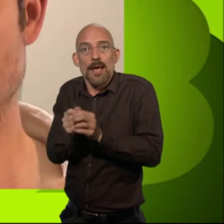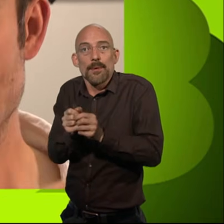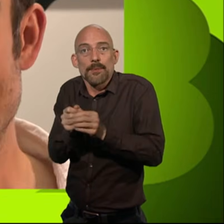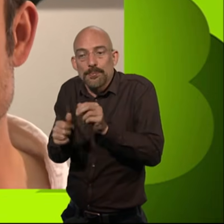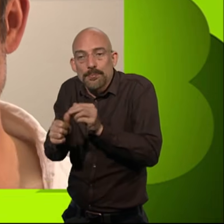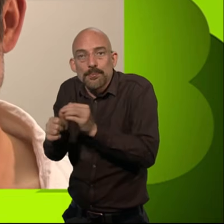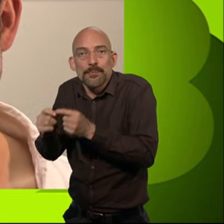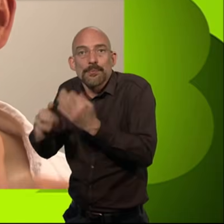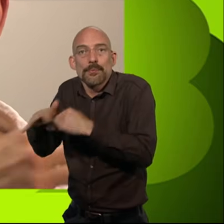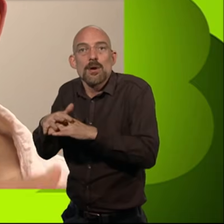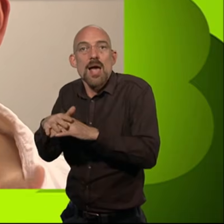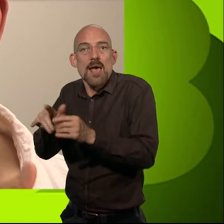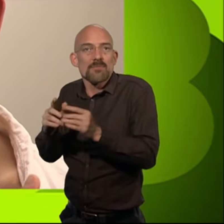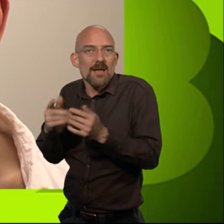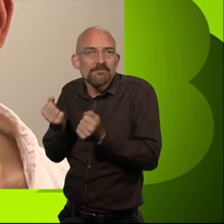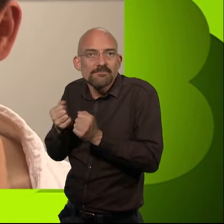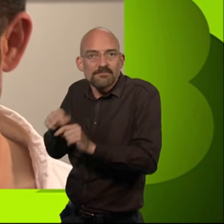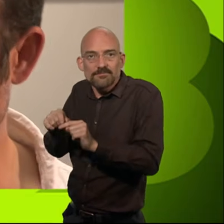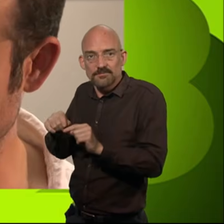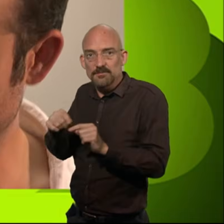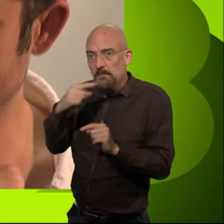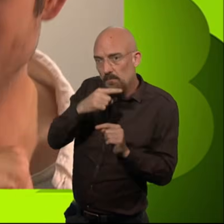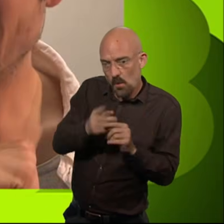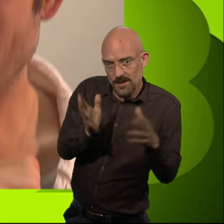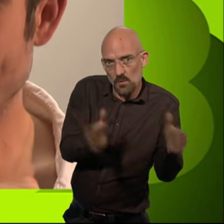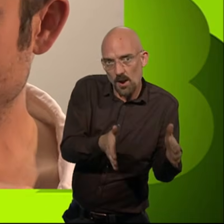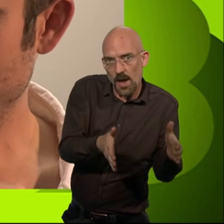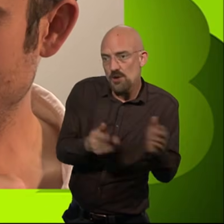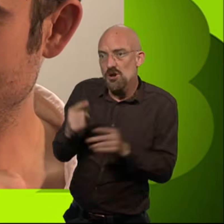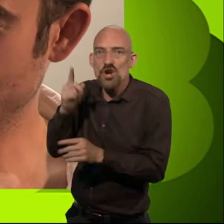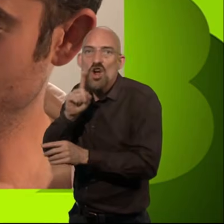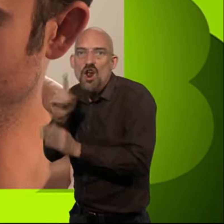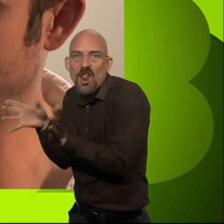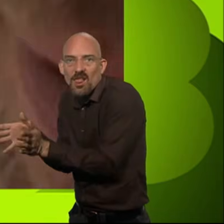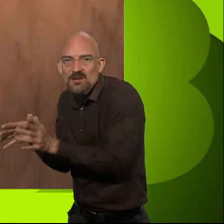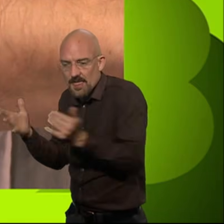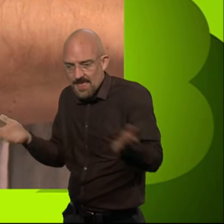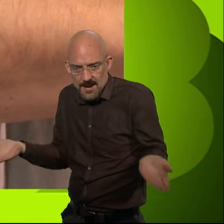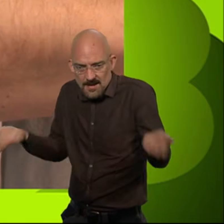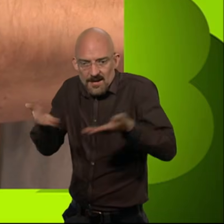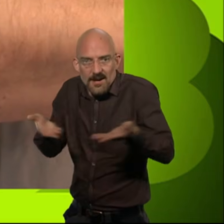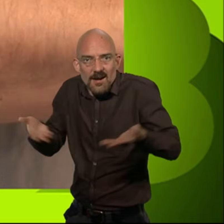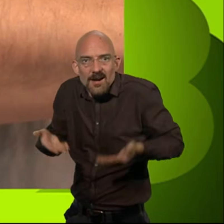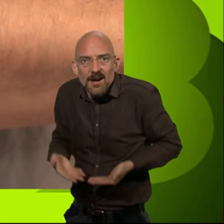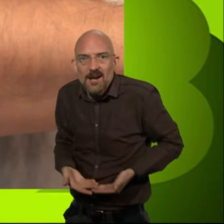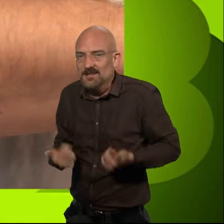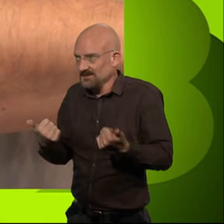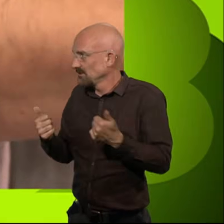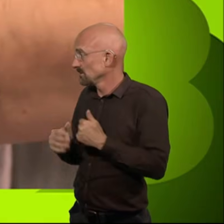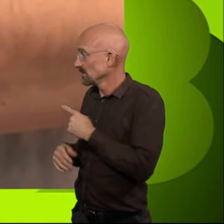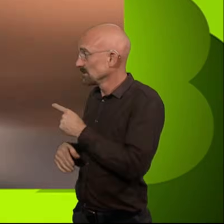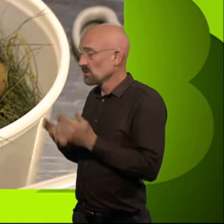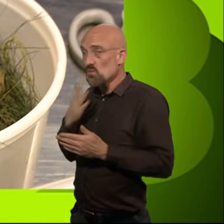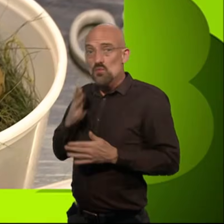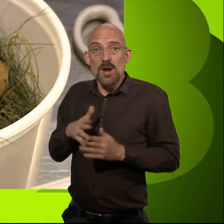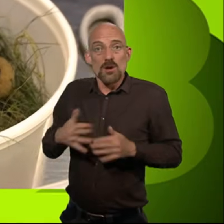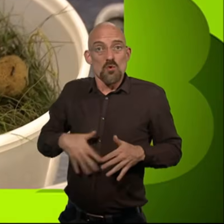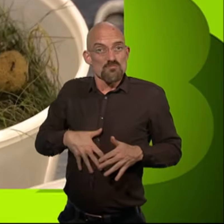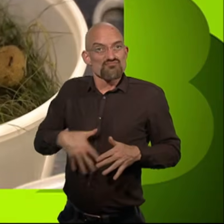2 leeches mate, they both get pregnant, which is pretty extraordinary. And wait till you meet their